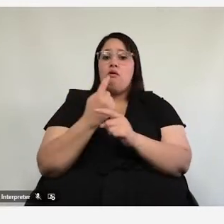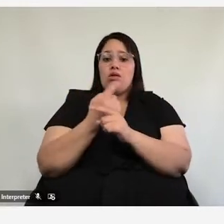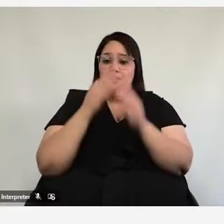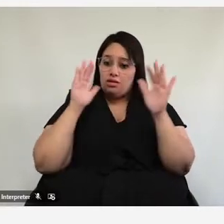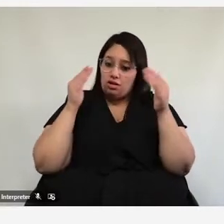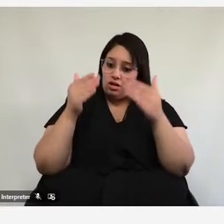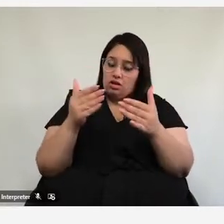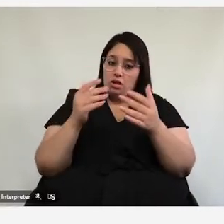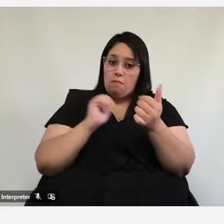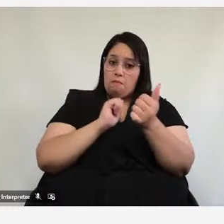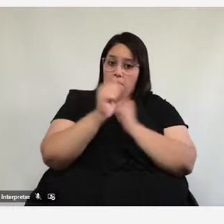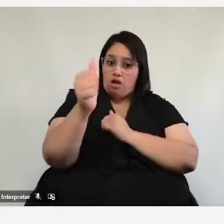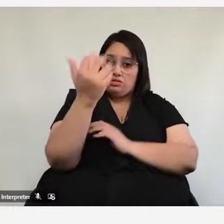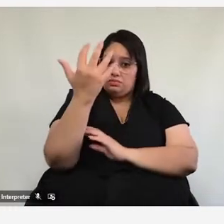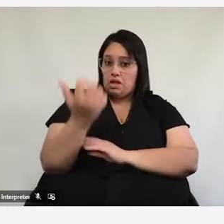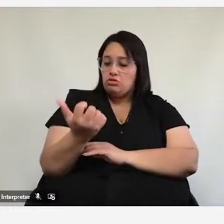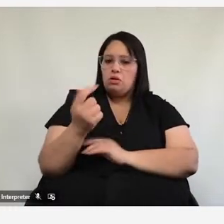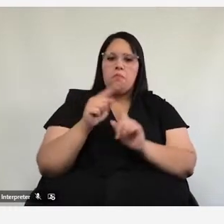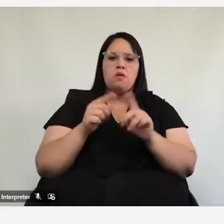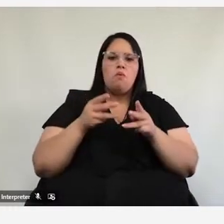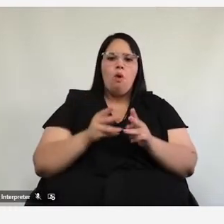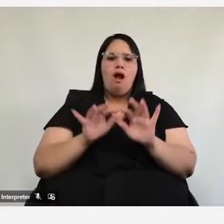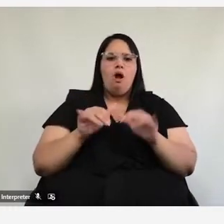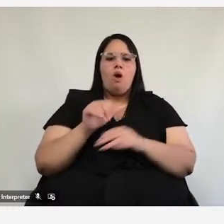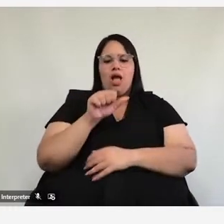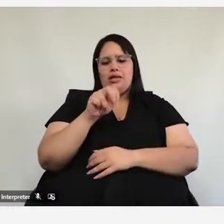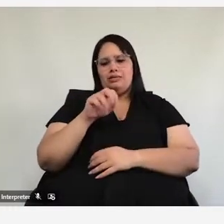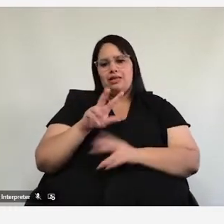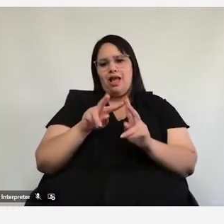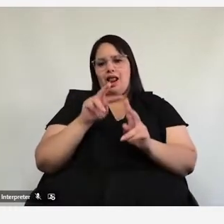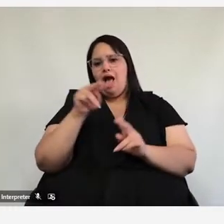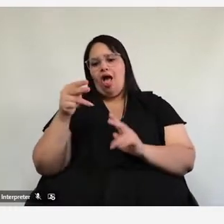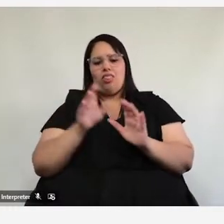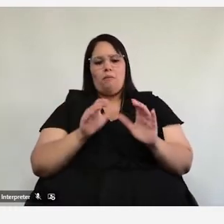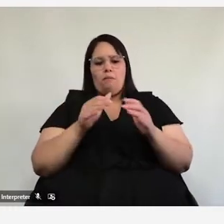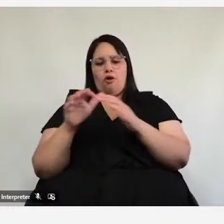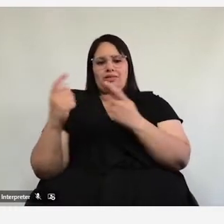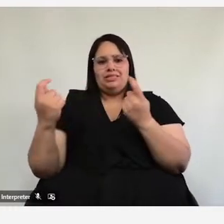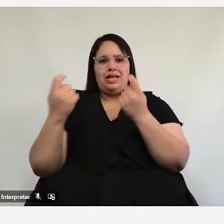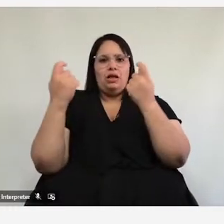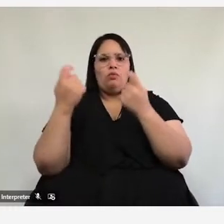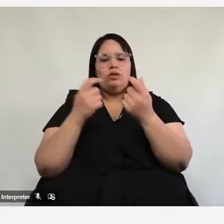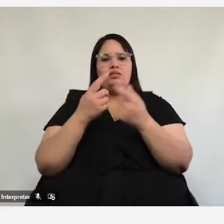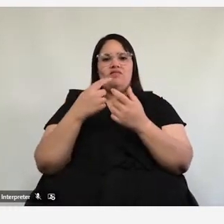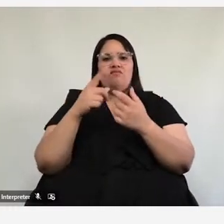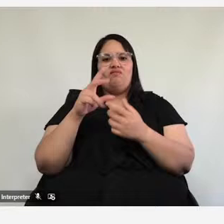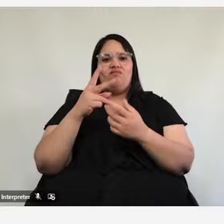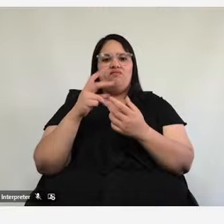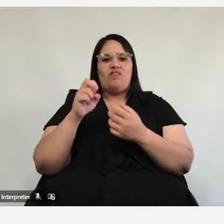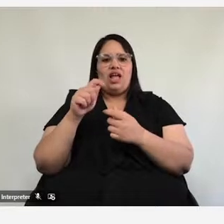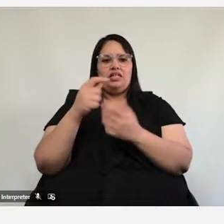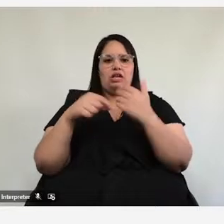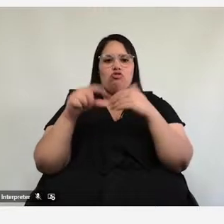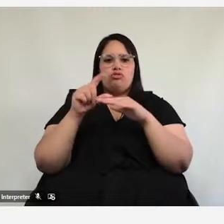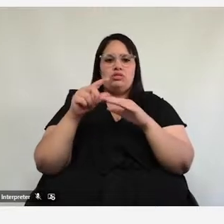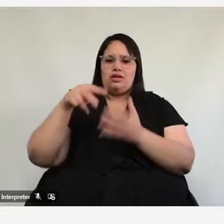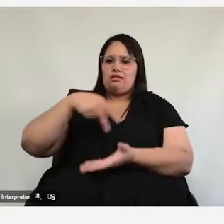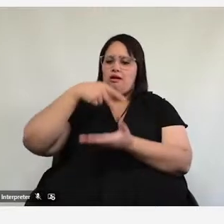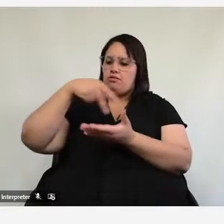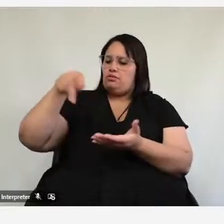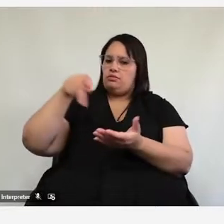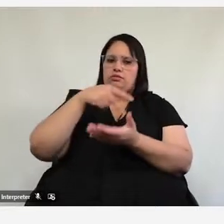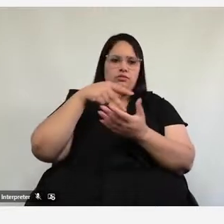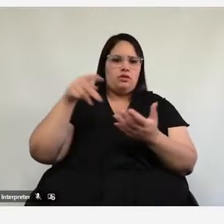was passed. It was the way that the ANC and some other parties celebrated the VAT increase, dancing around